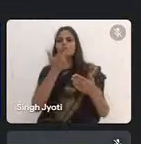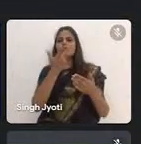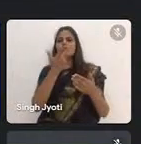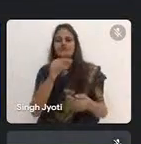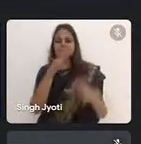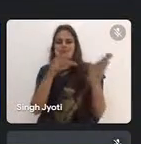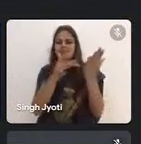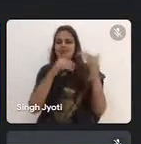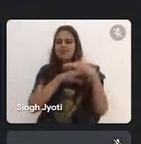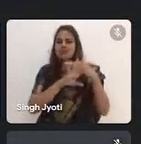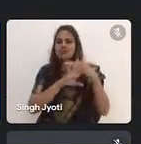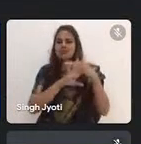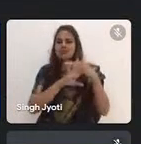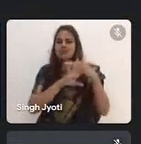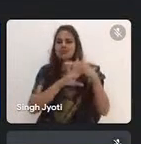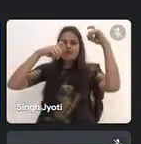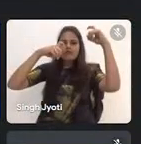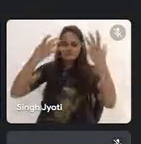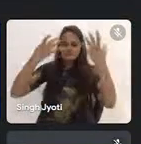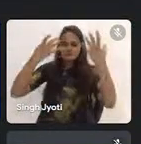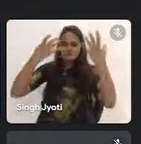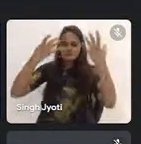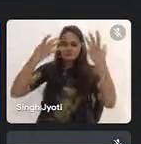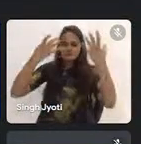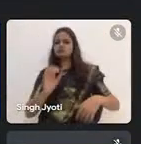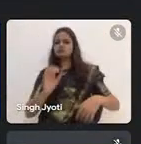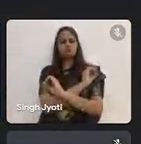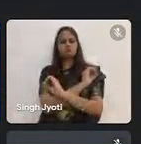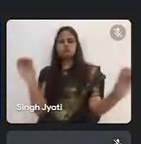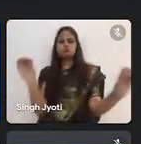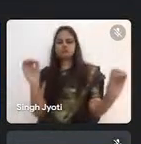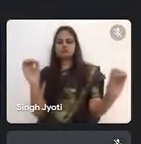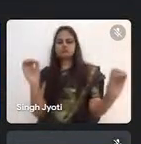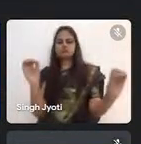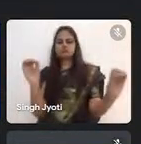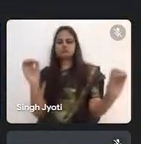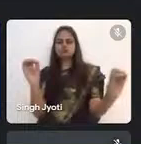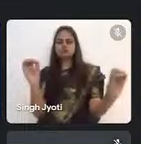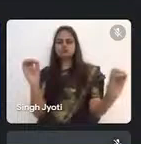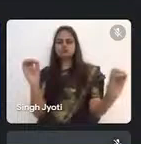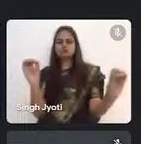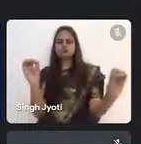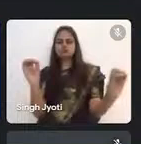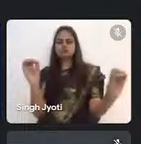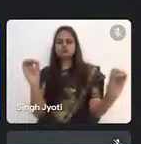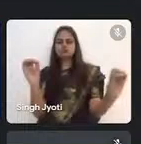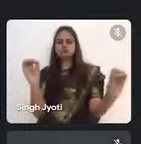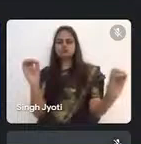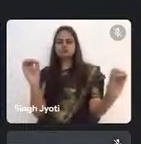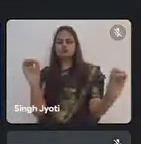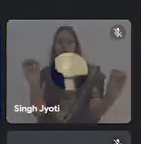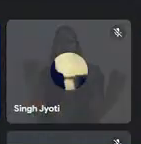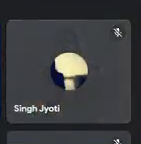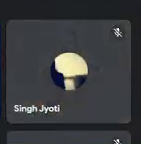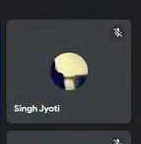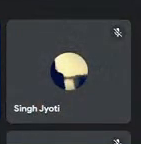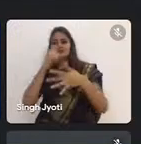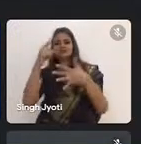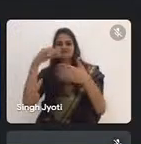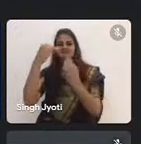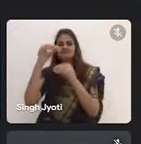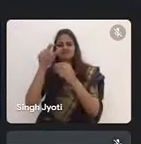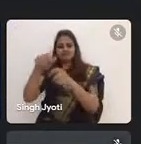information. They have enlarged hands. They have often gloves or other